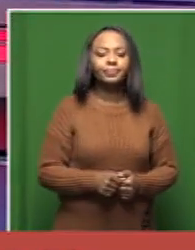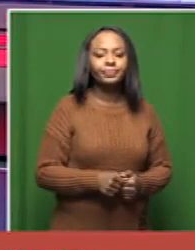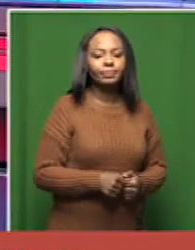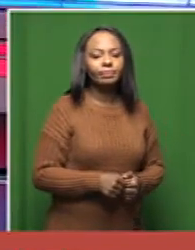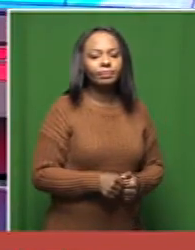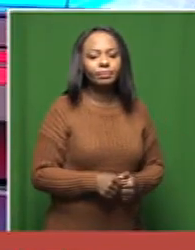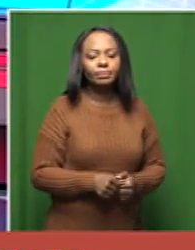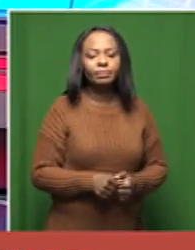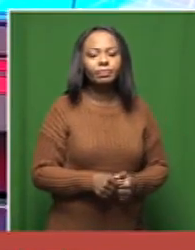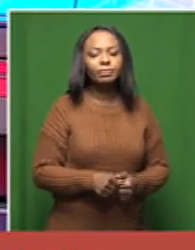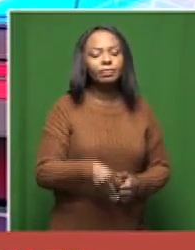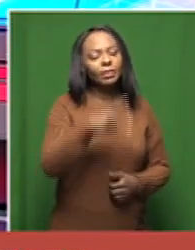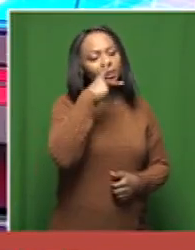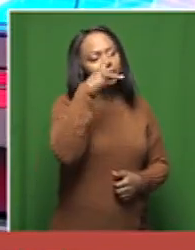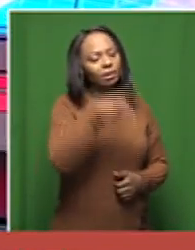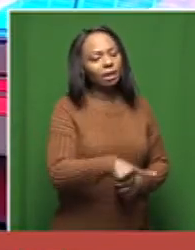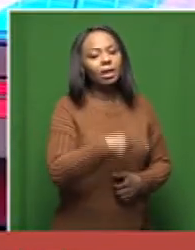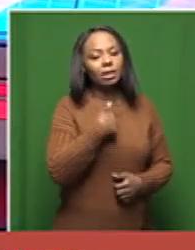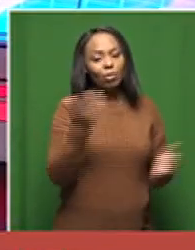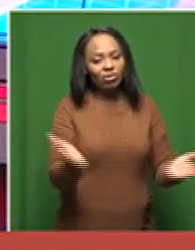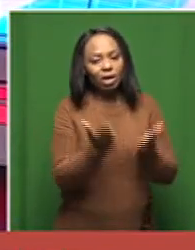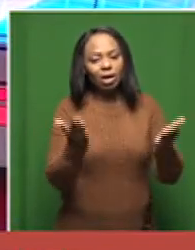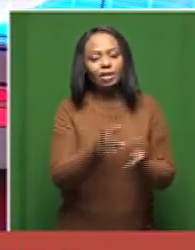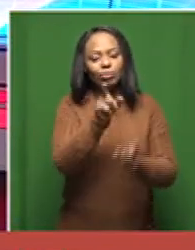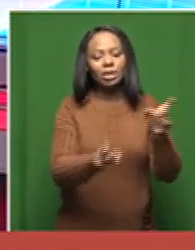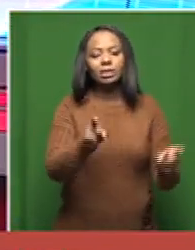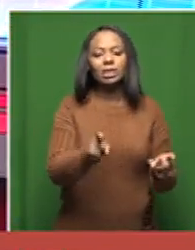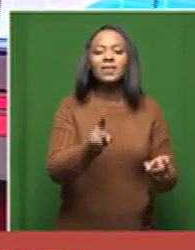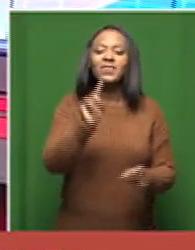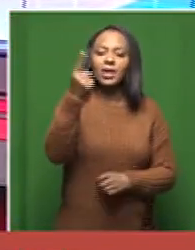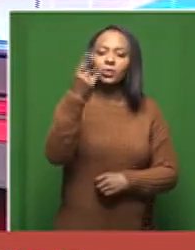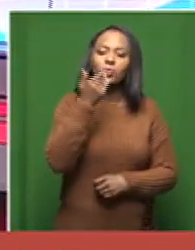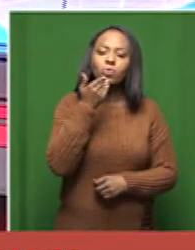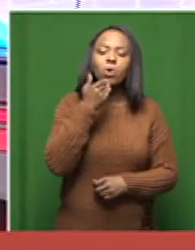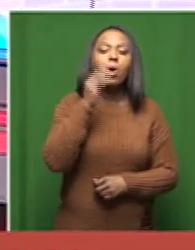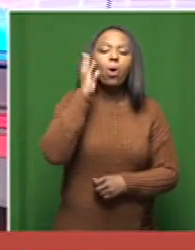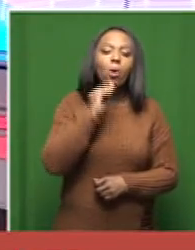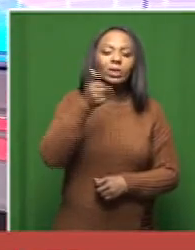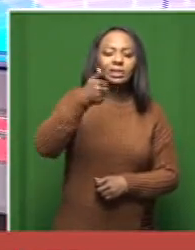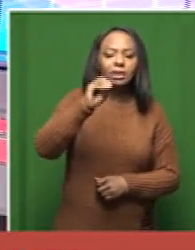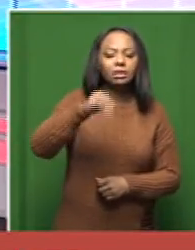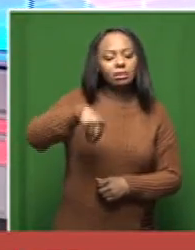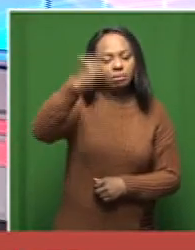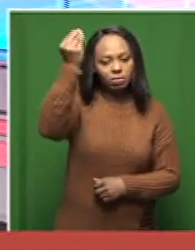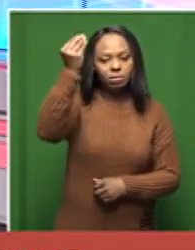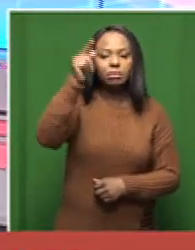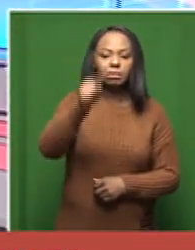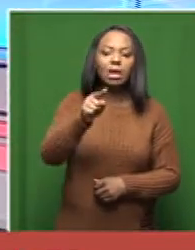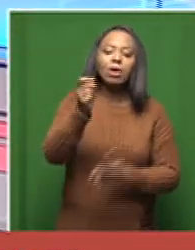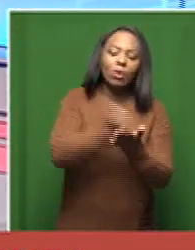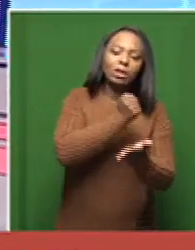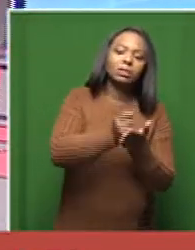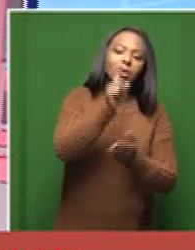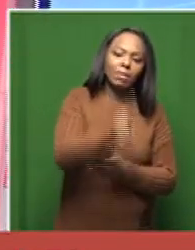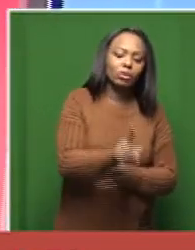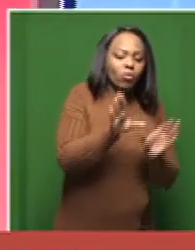Peter, we're encouraging people in the over 60s to register first. We'd like really to deal with that group simply for the reasons